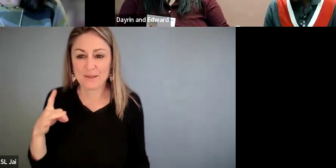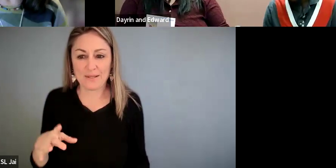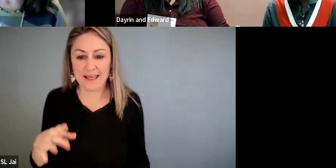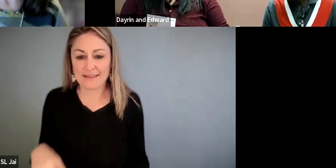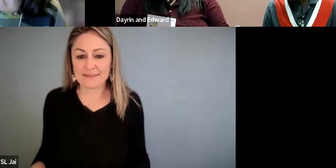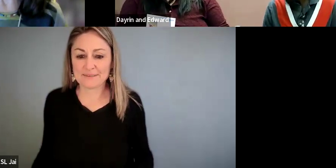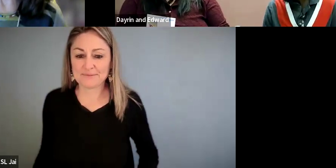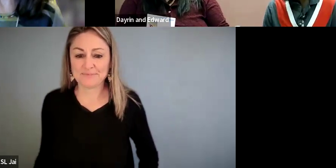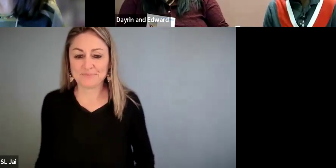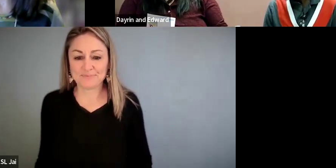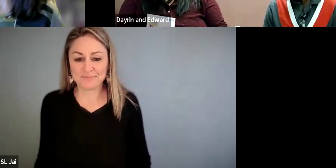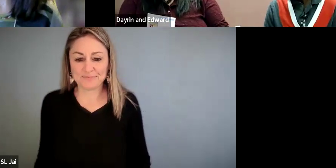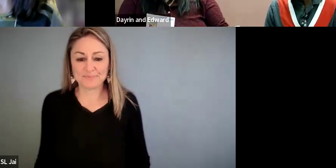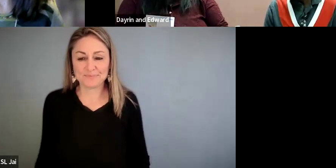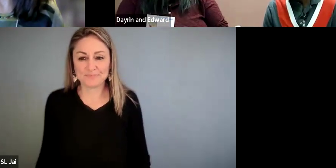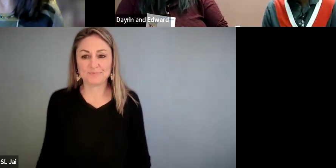Yes.